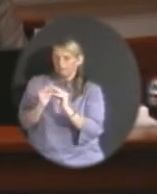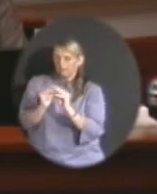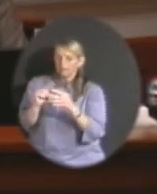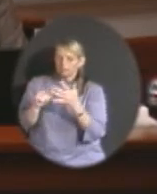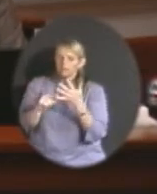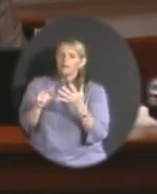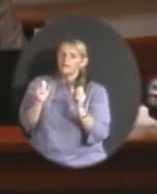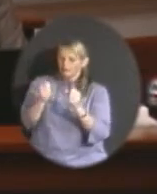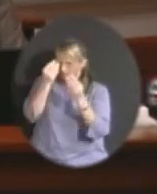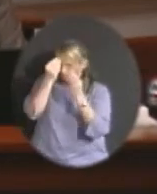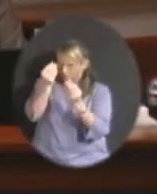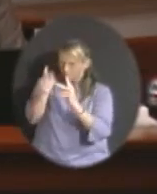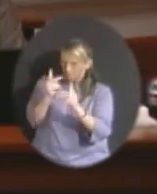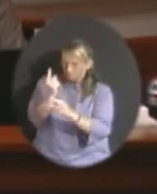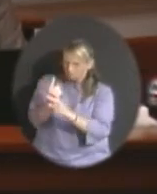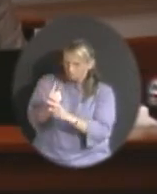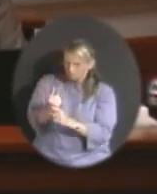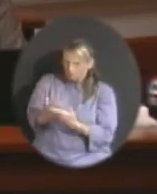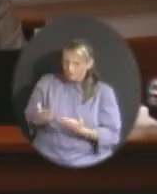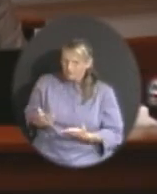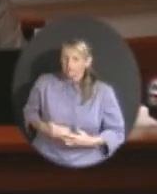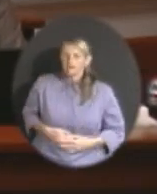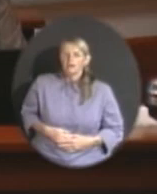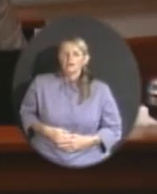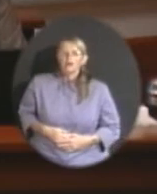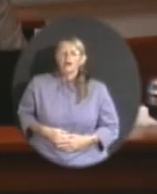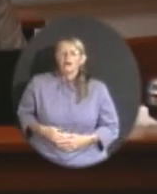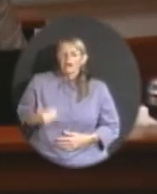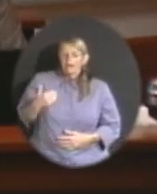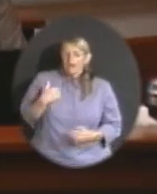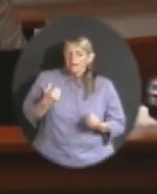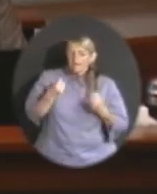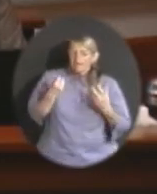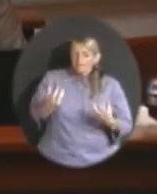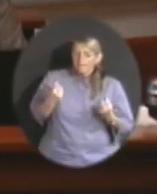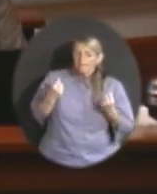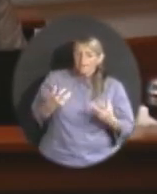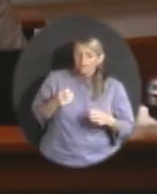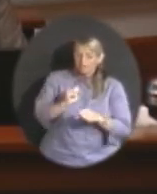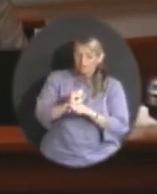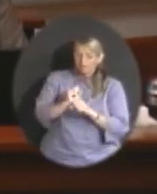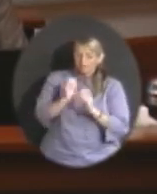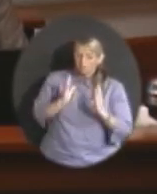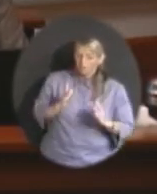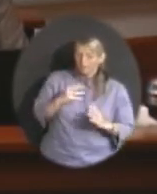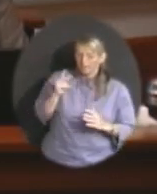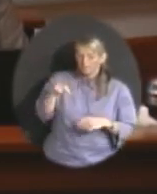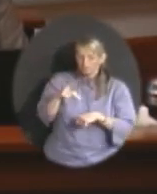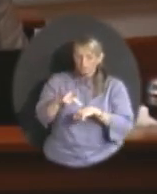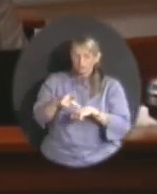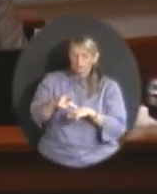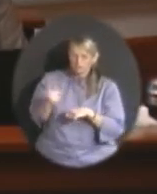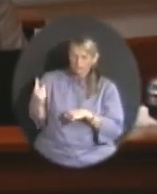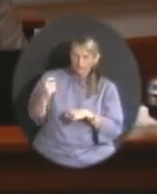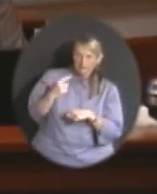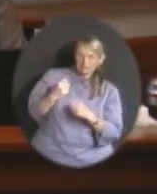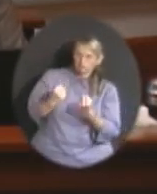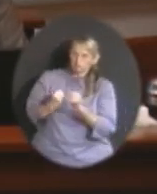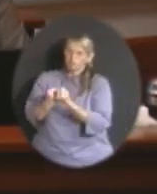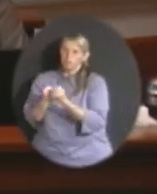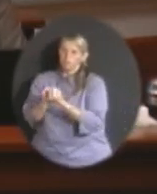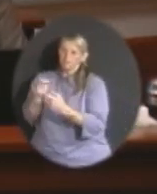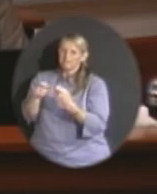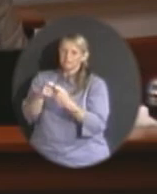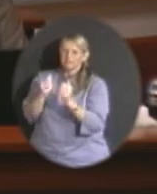Important to note also, we have a number of our employees, and particularly principals, who get asked about maybe endorsing certain candidates or